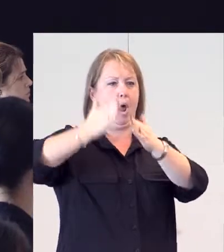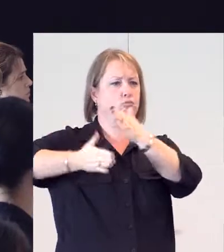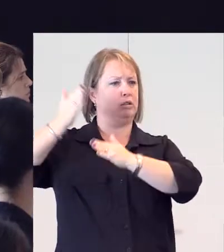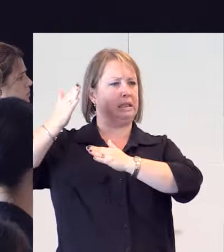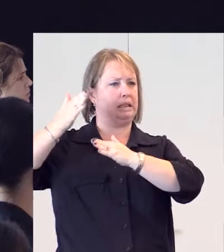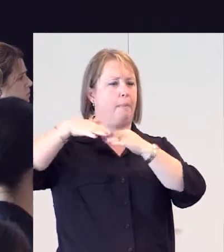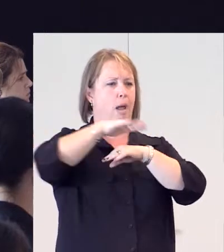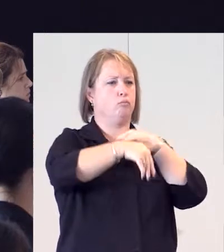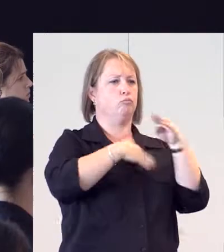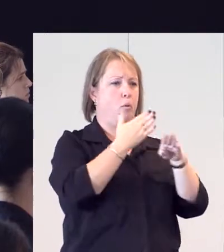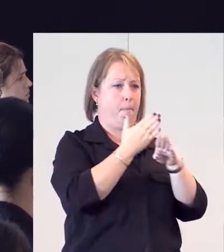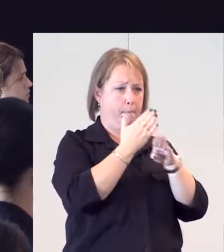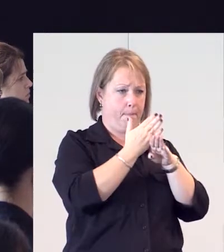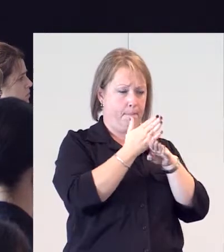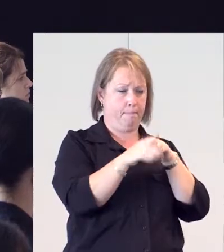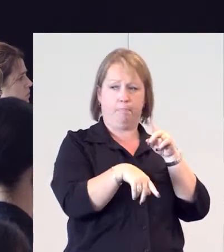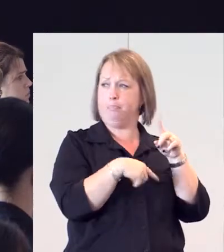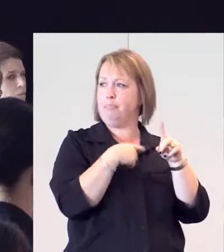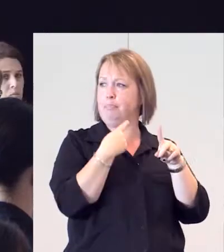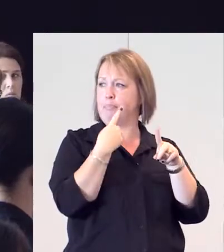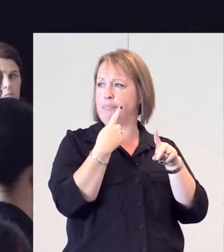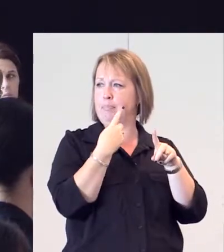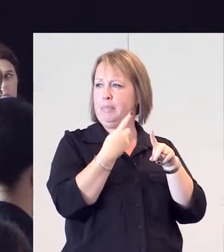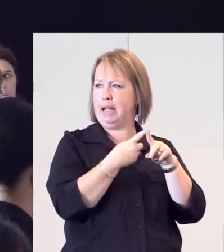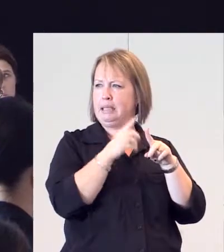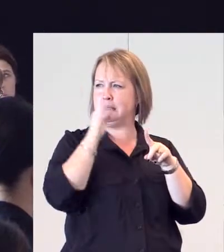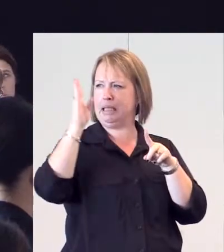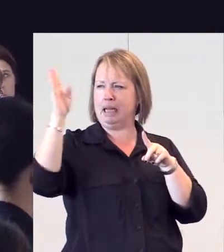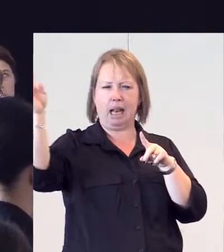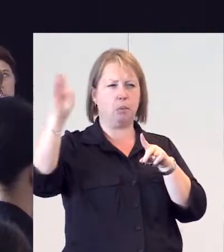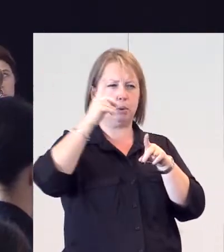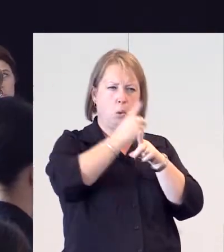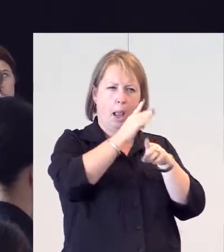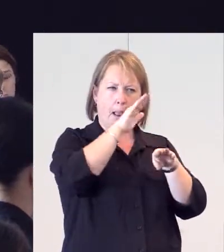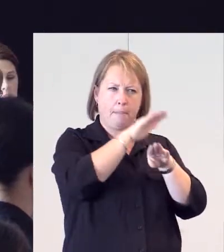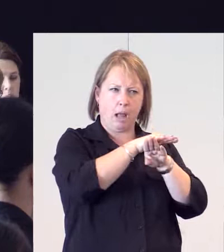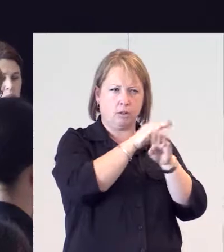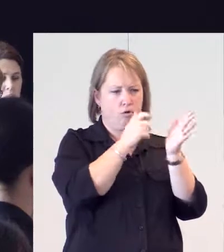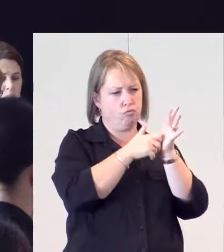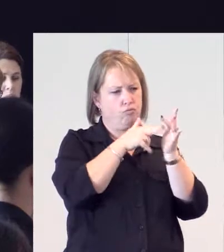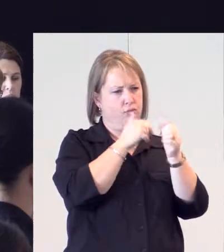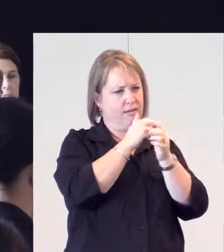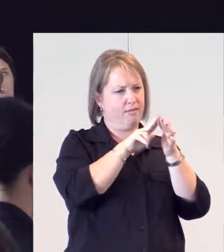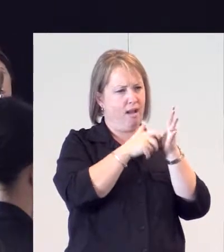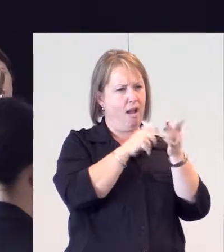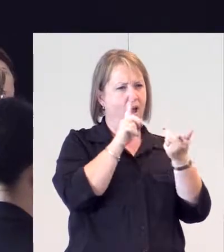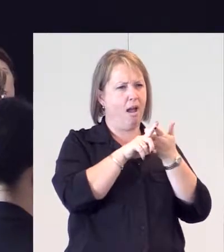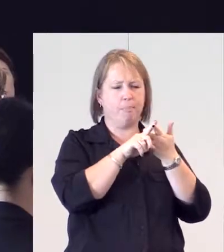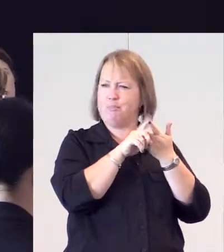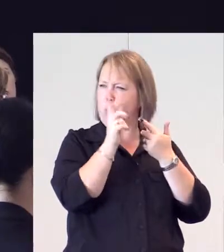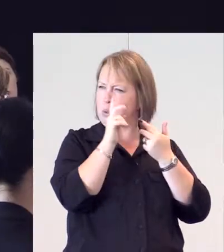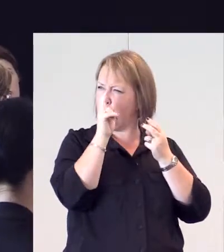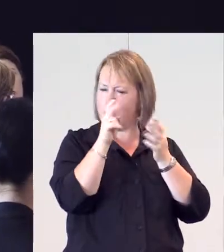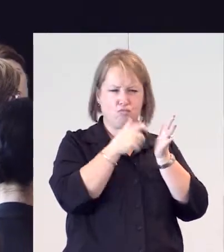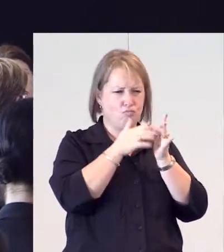jobs. Len was talking about the rimfire, where they captured, what was it